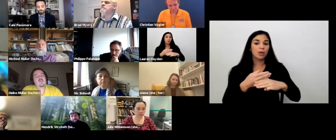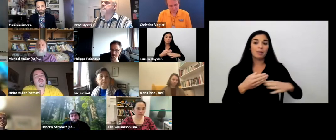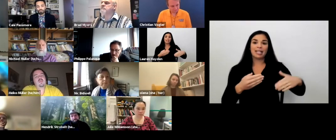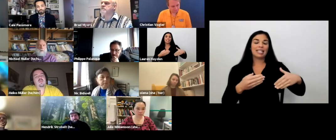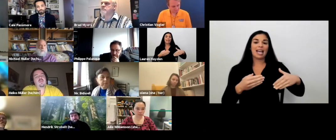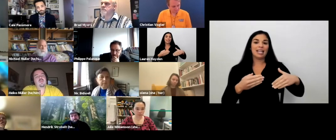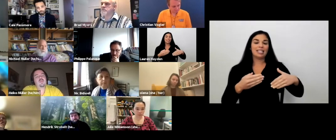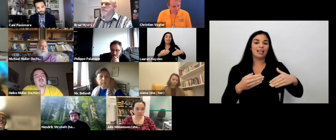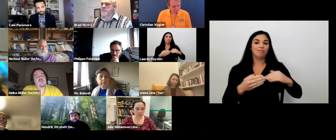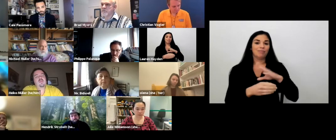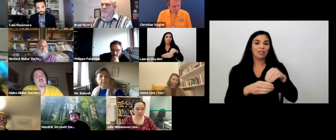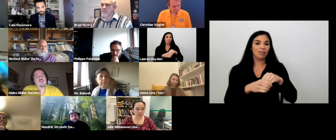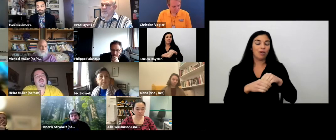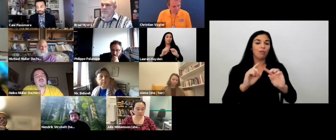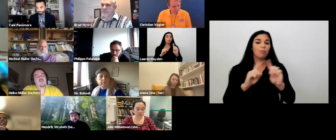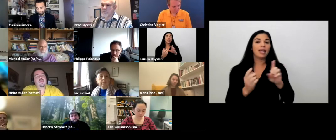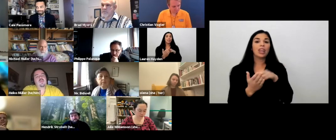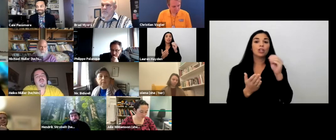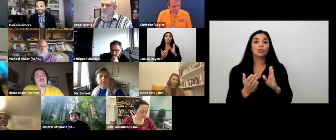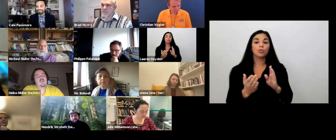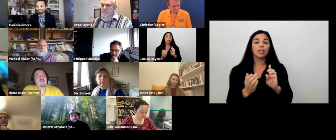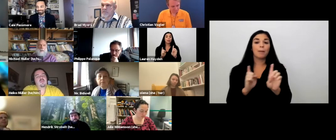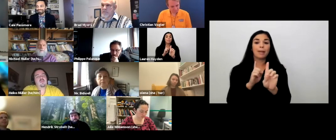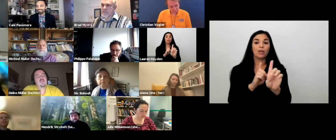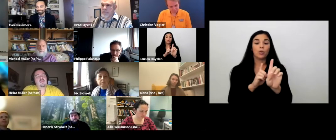the student reviewer mentoring program for CSCW.